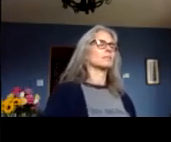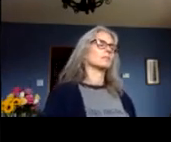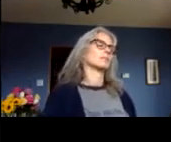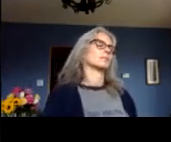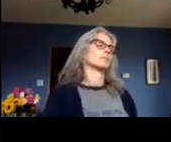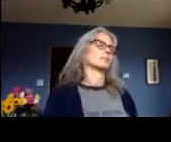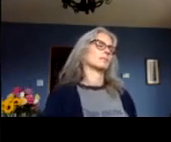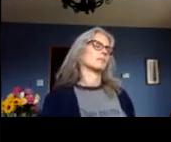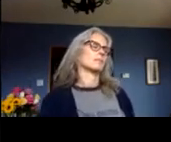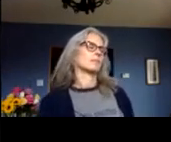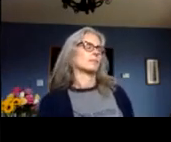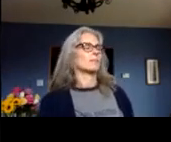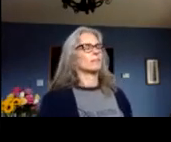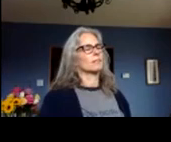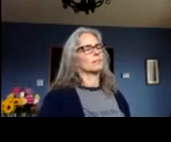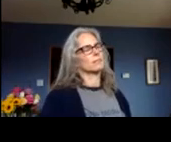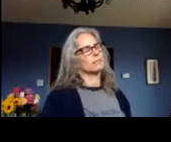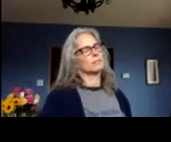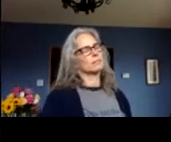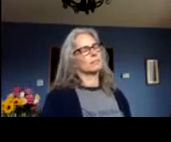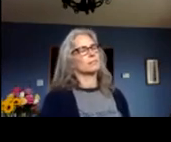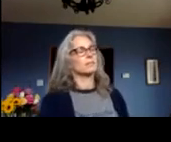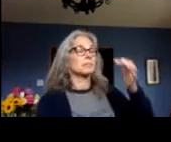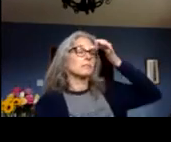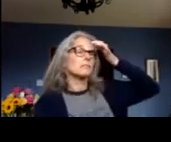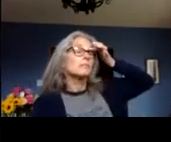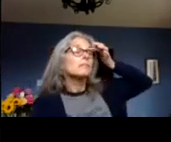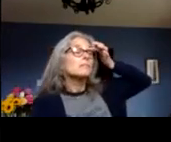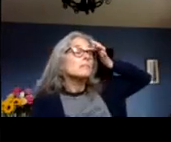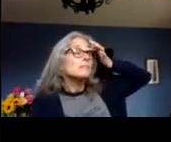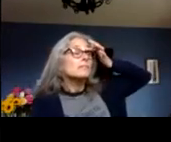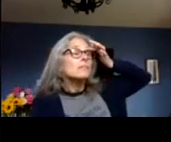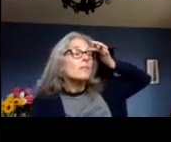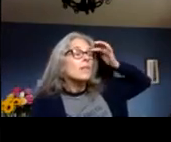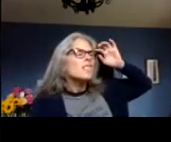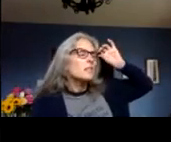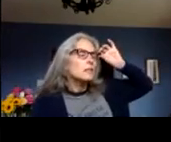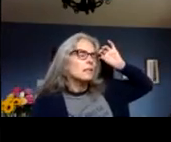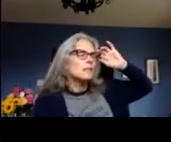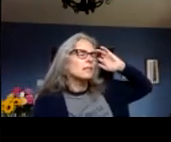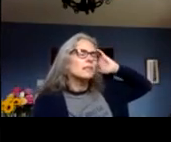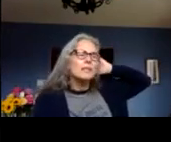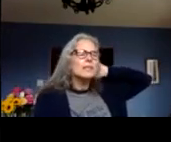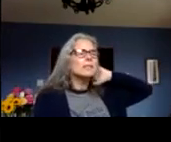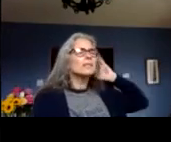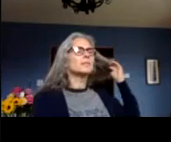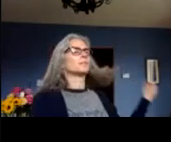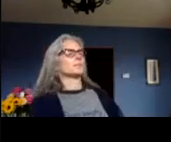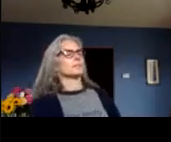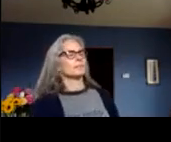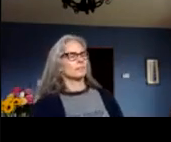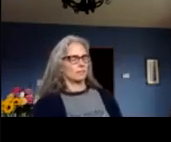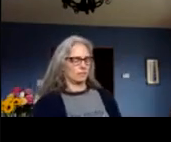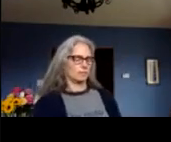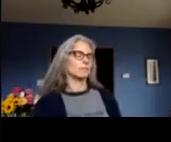I asked you to do. So I saw someone said they didn't see a rearrange in the 3 dots. When you have more than